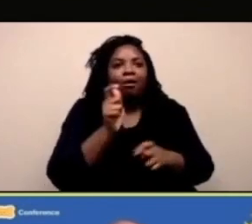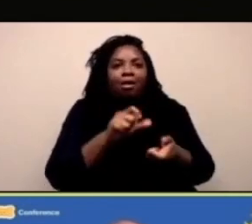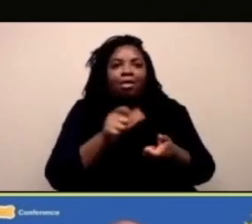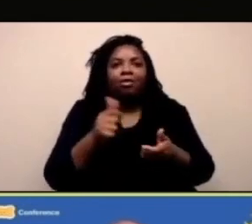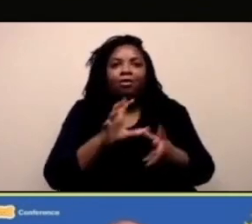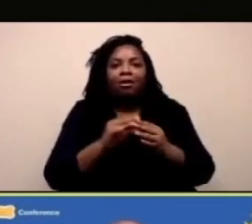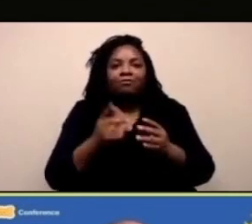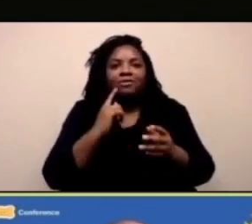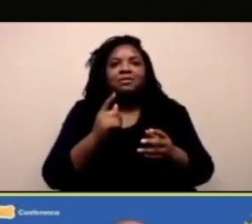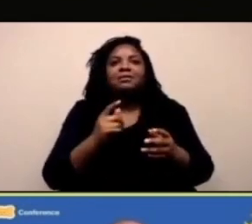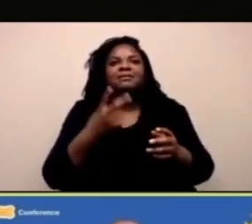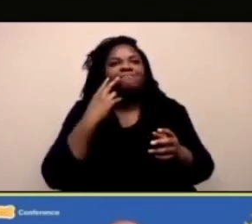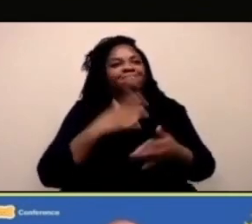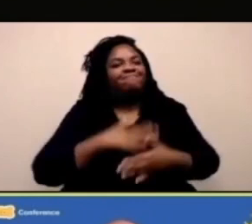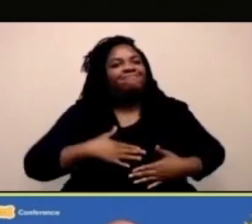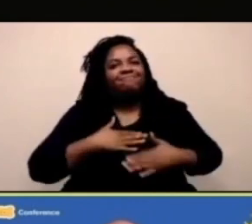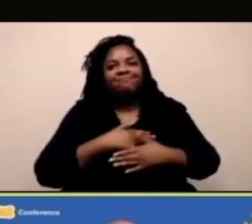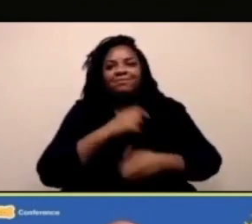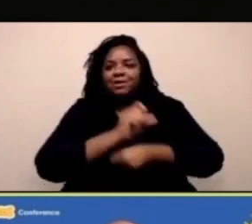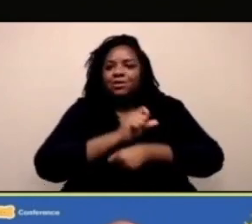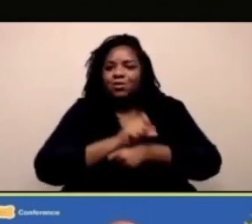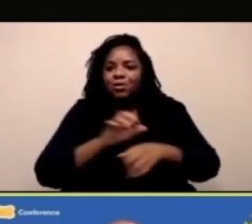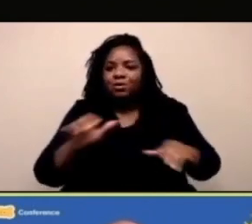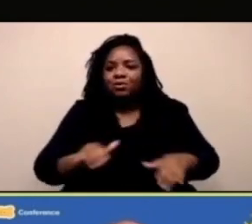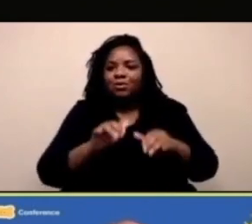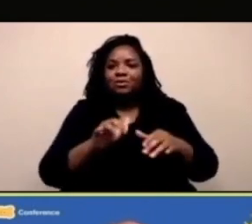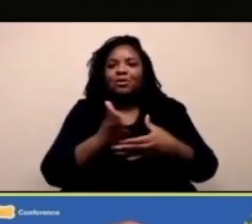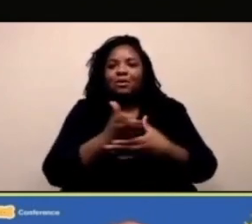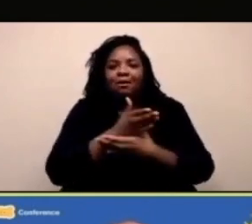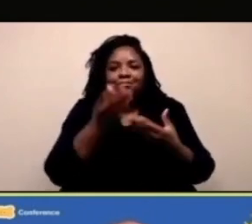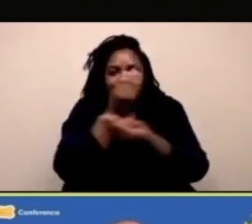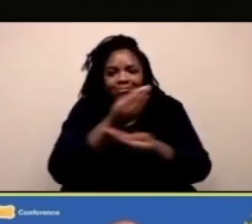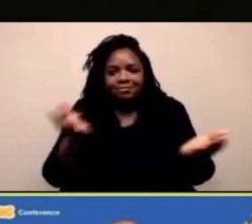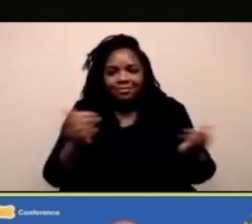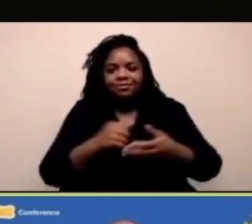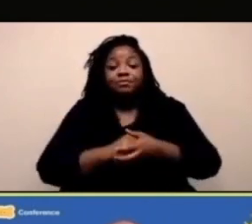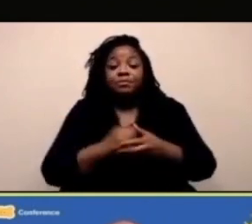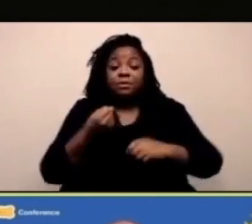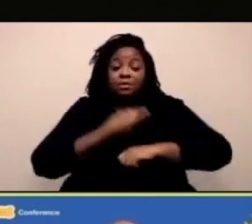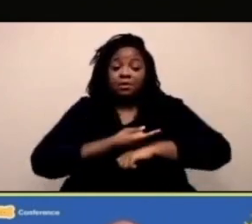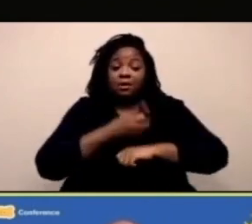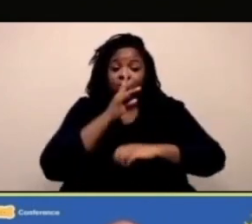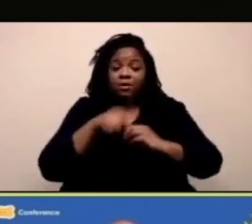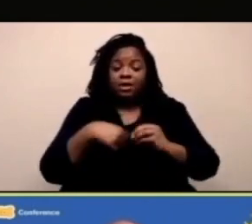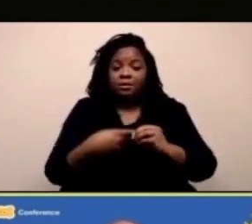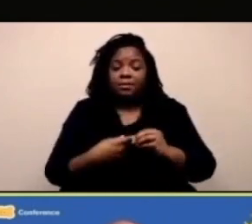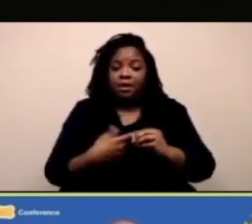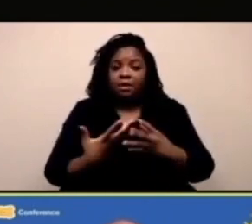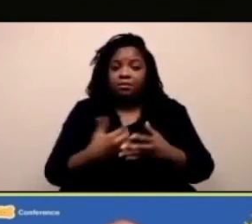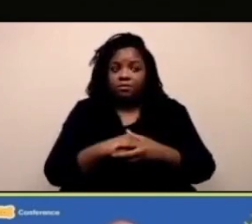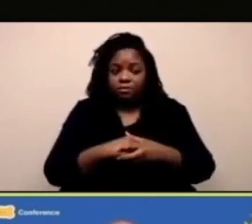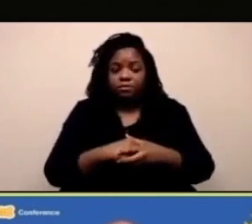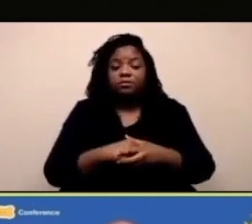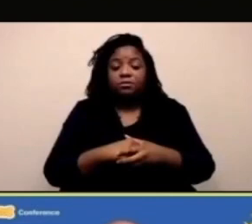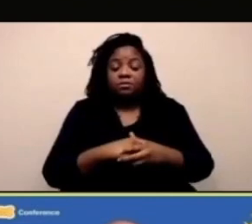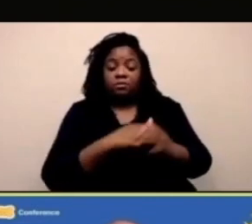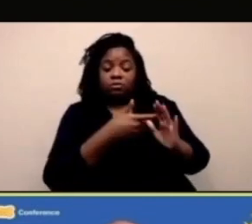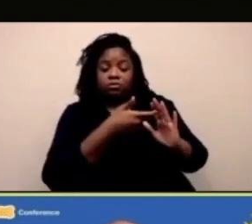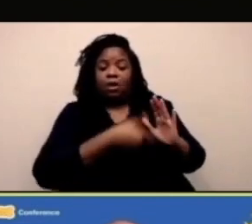and everything that people are sharing. So today we're going to be talking a little bit about how to use